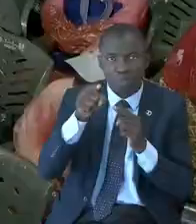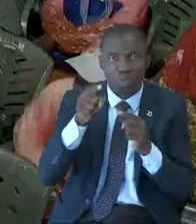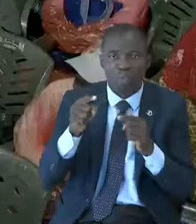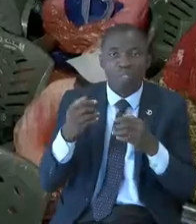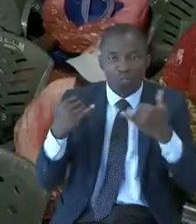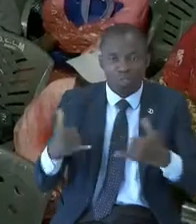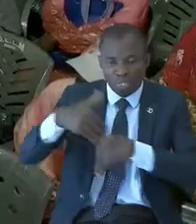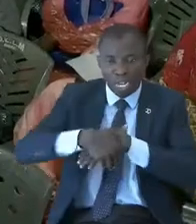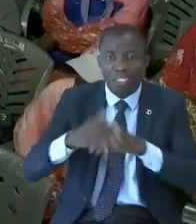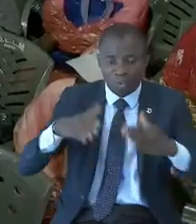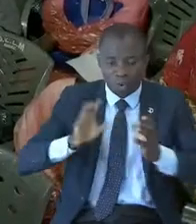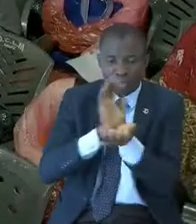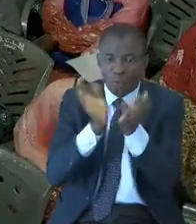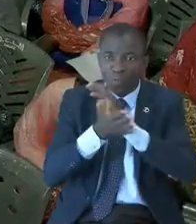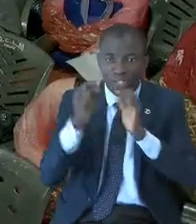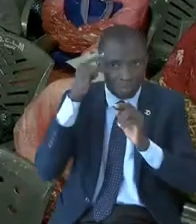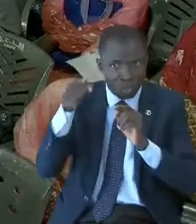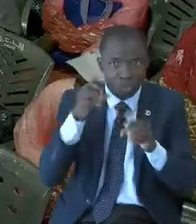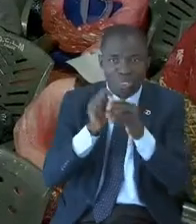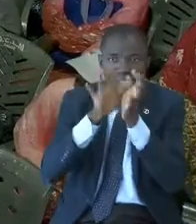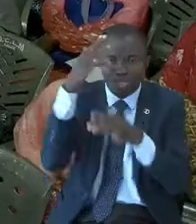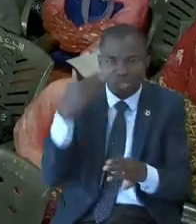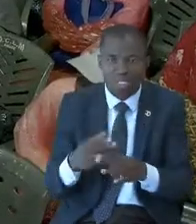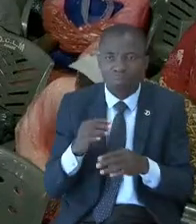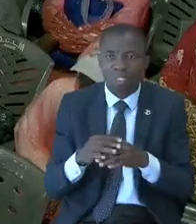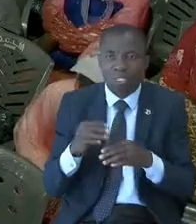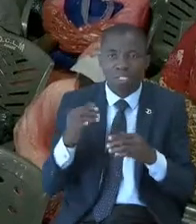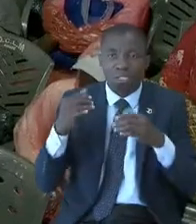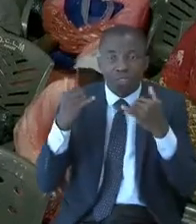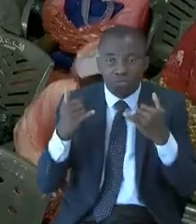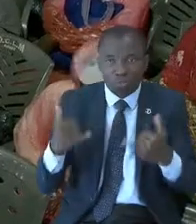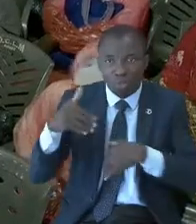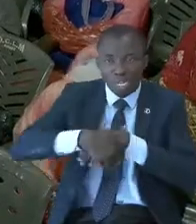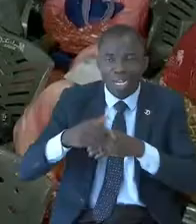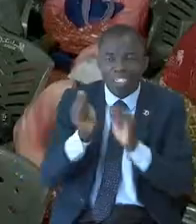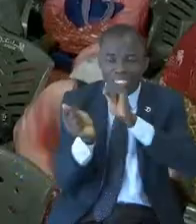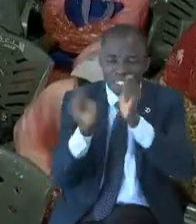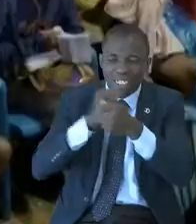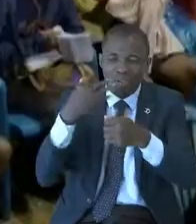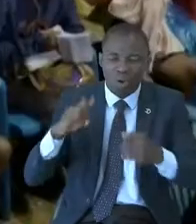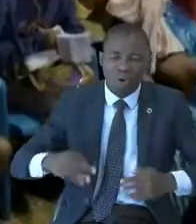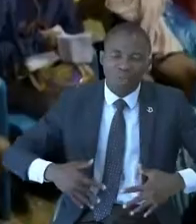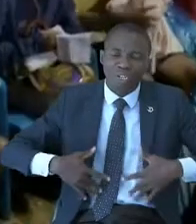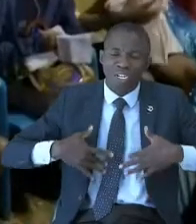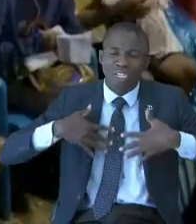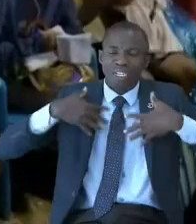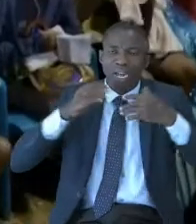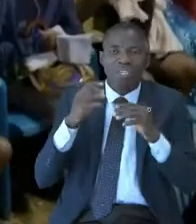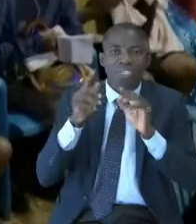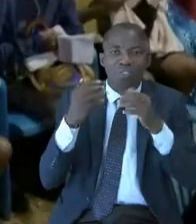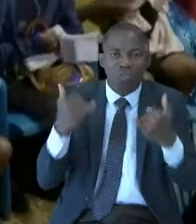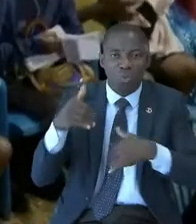conversion. Tonight, change of life. Tonight, change of character.